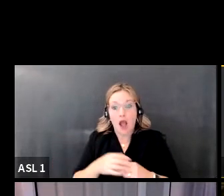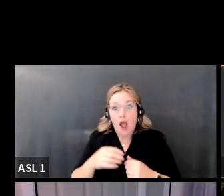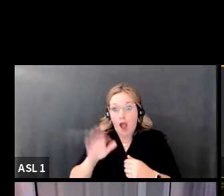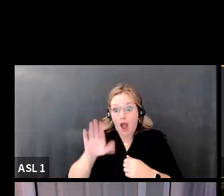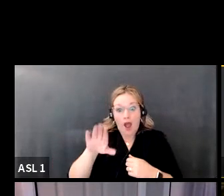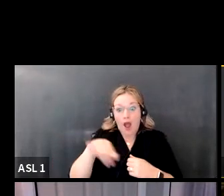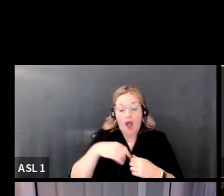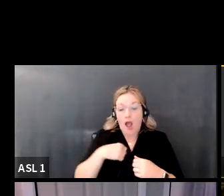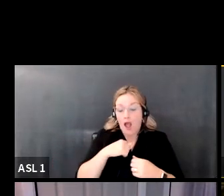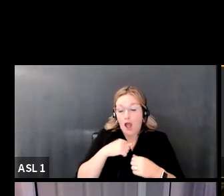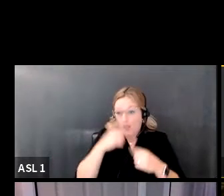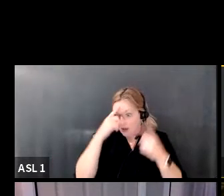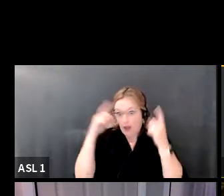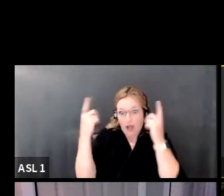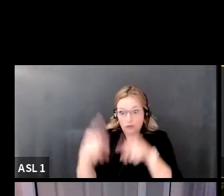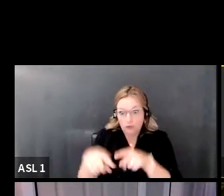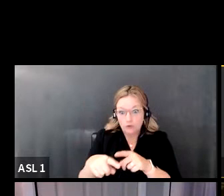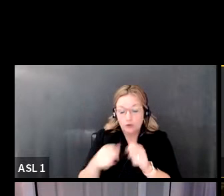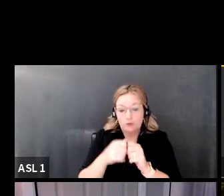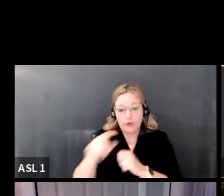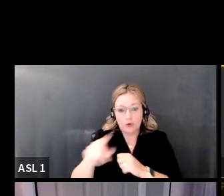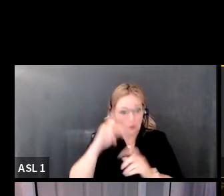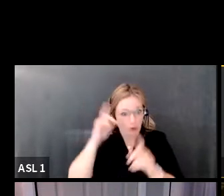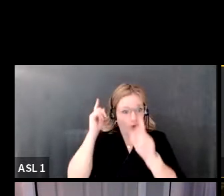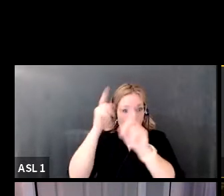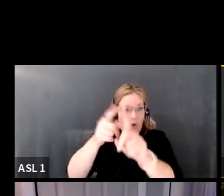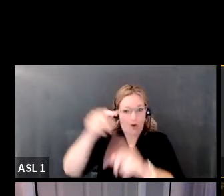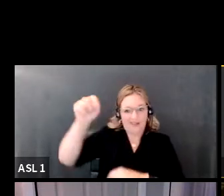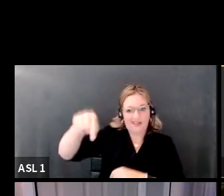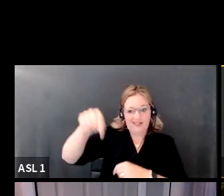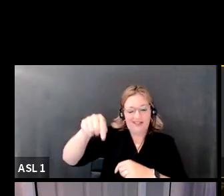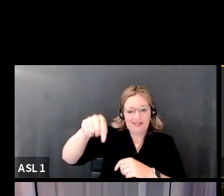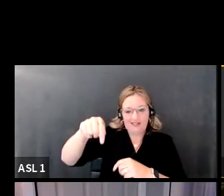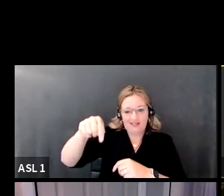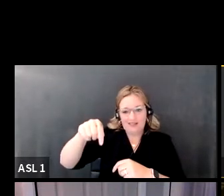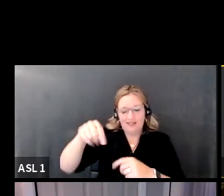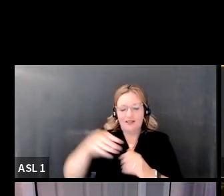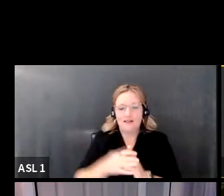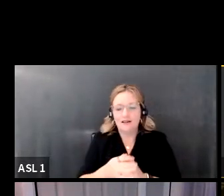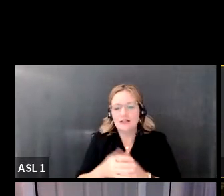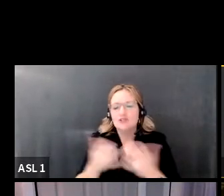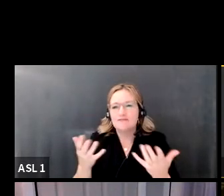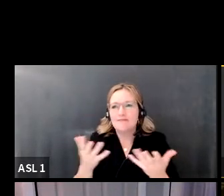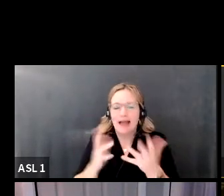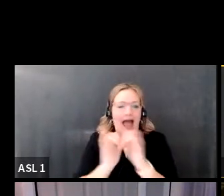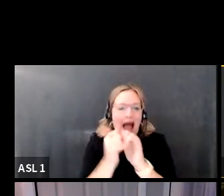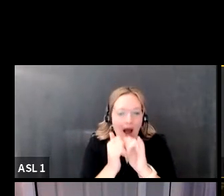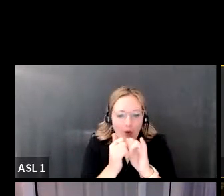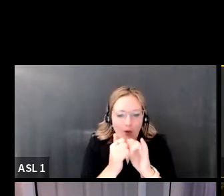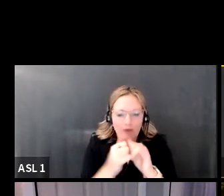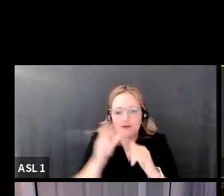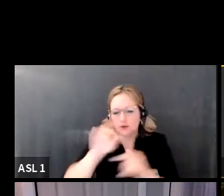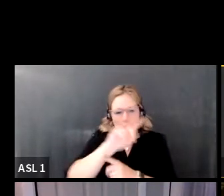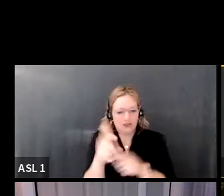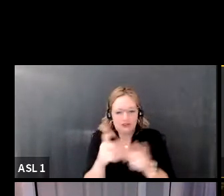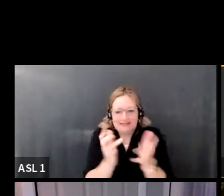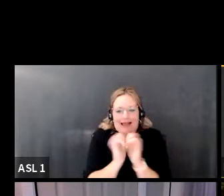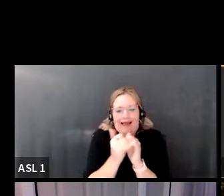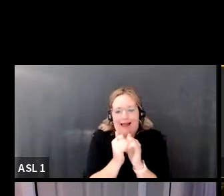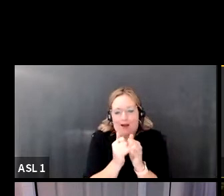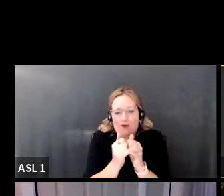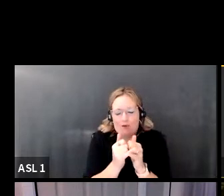think we're all trying to get to the same uh end game here it's just how we got to get there and i'm